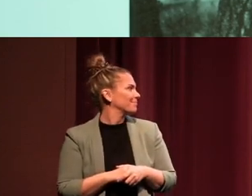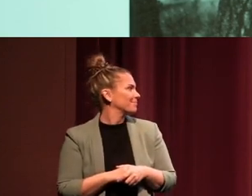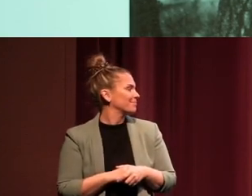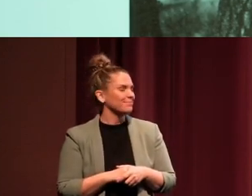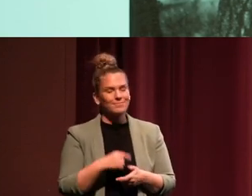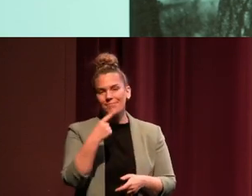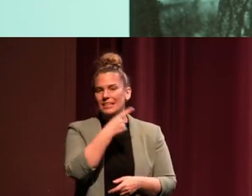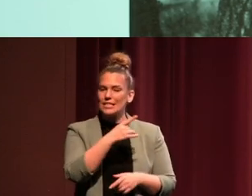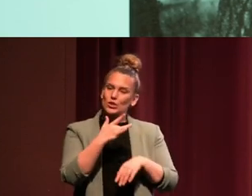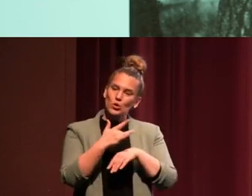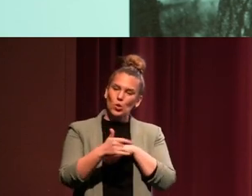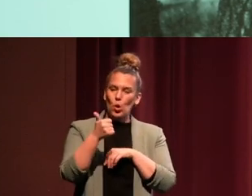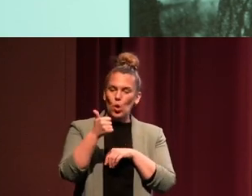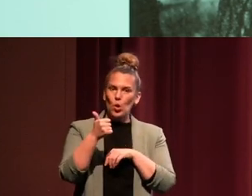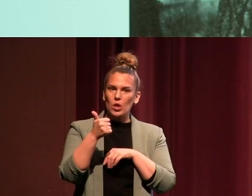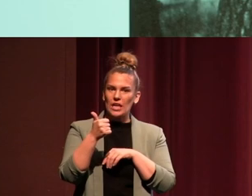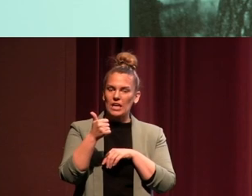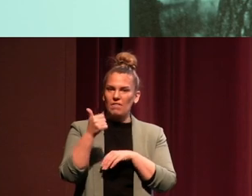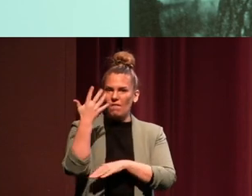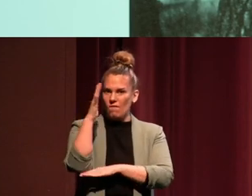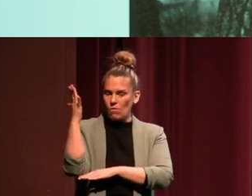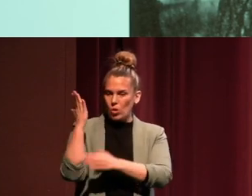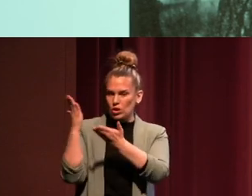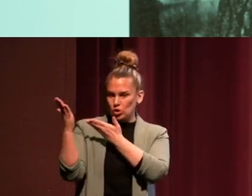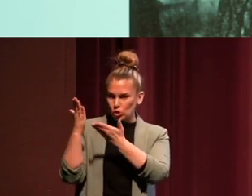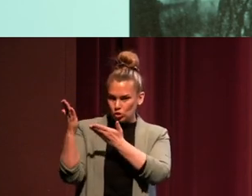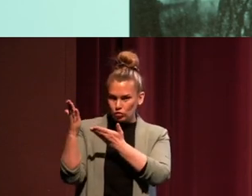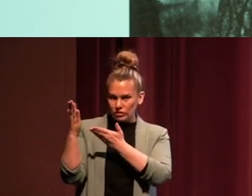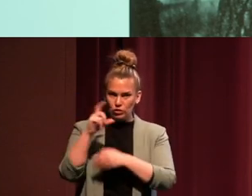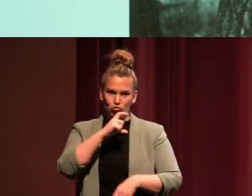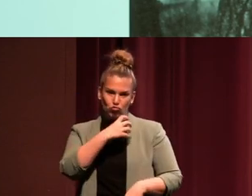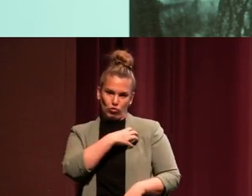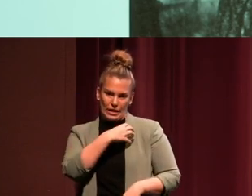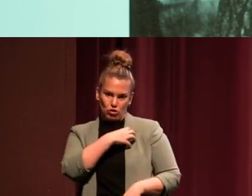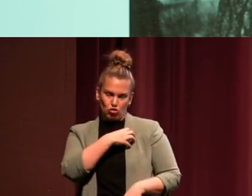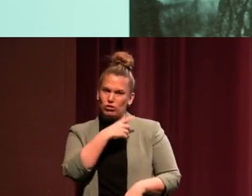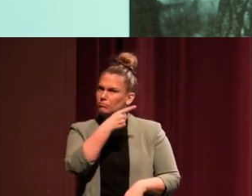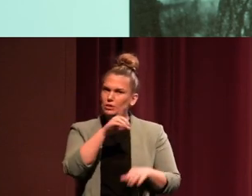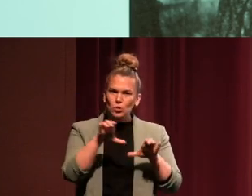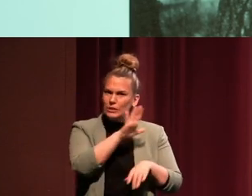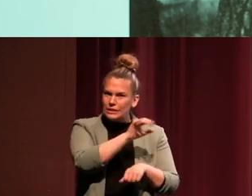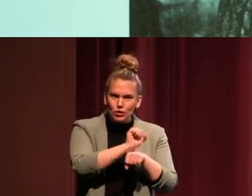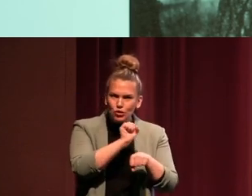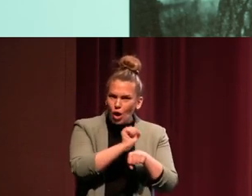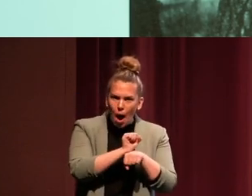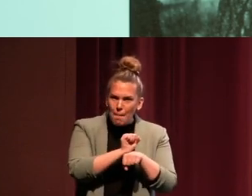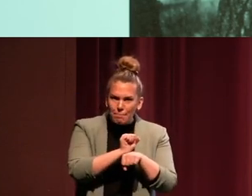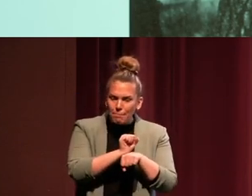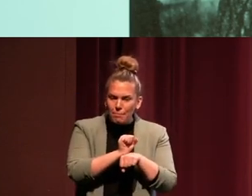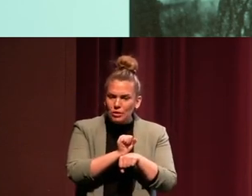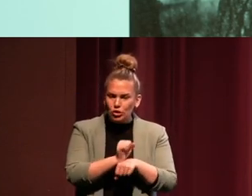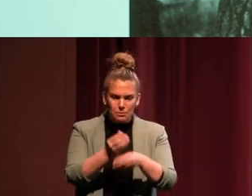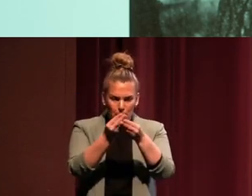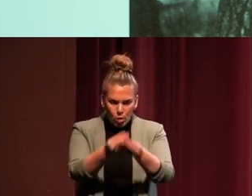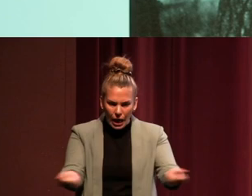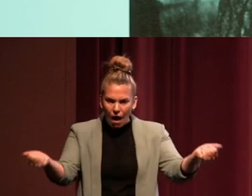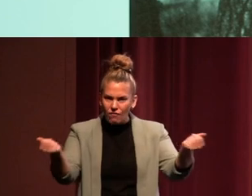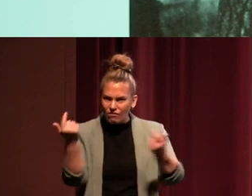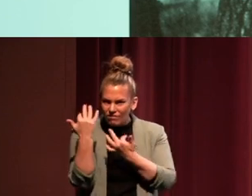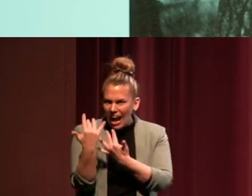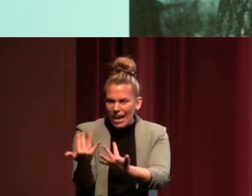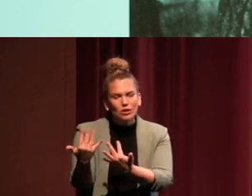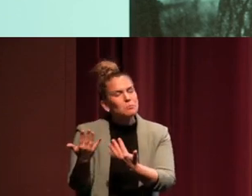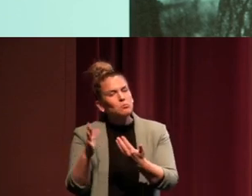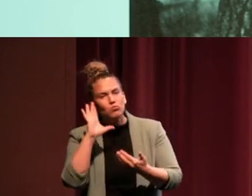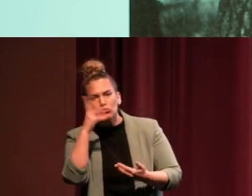This is an early Forest Service ranger, and he's just doing his job, which is putting out fires, which was pretty easy in